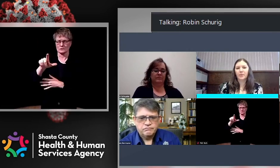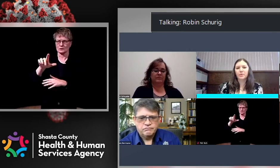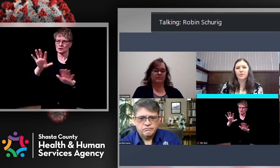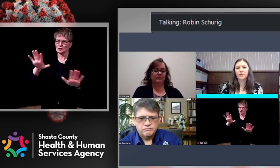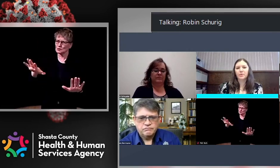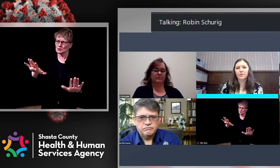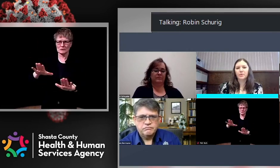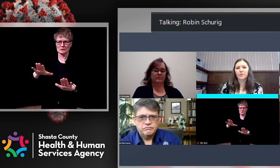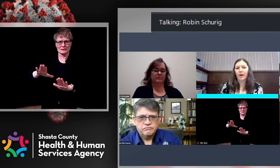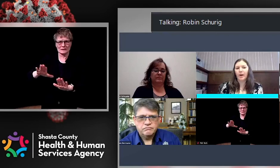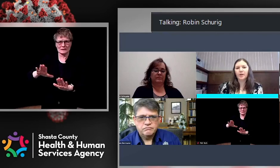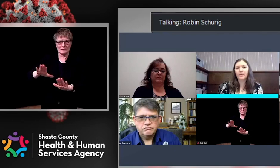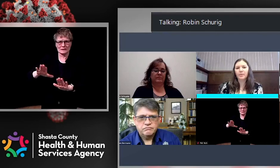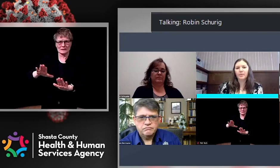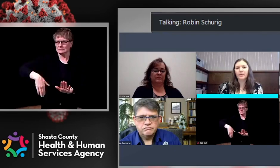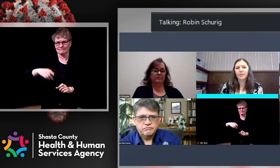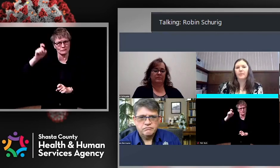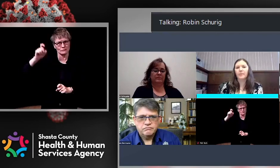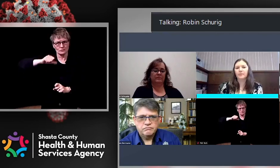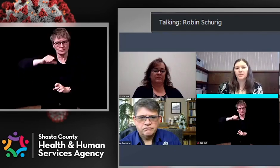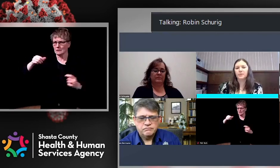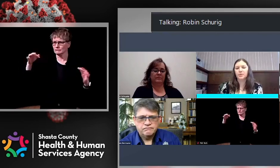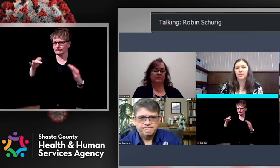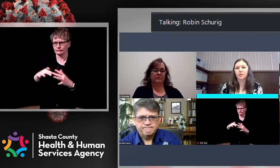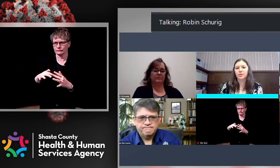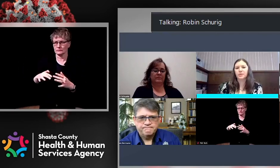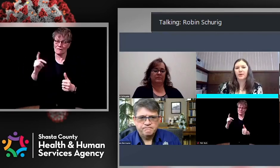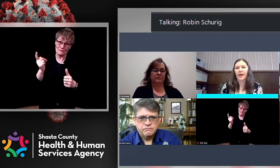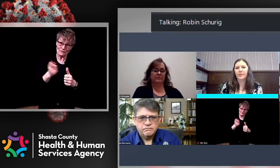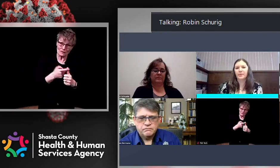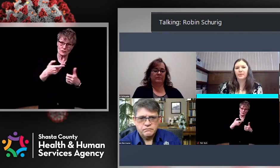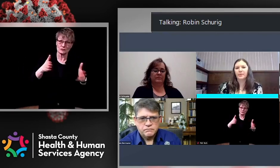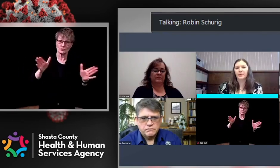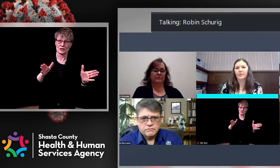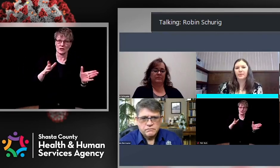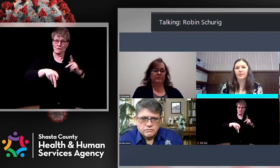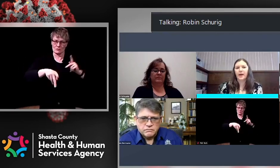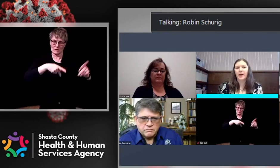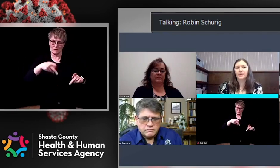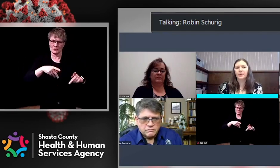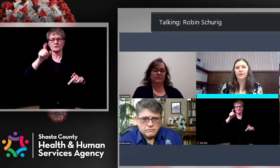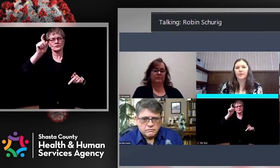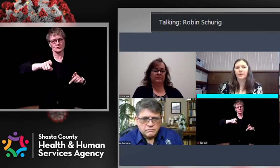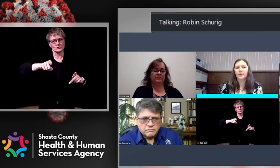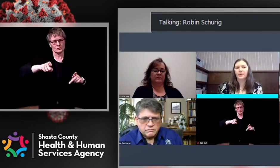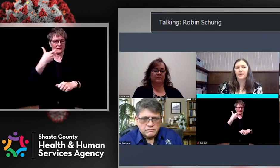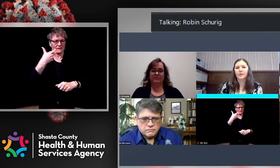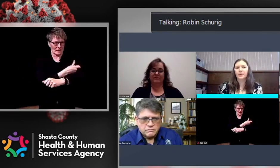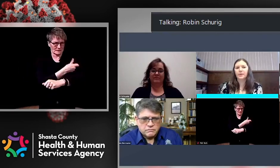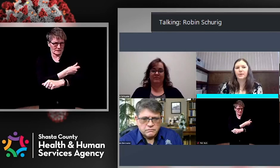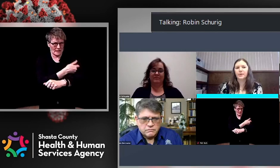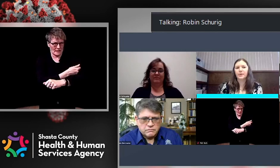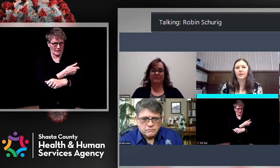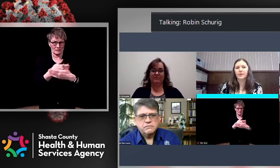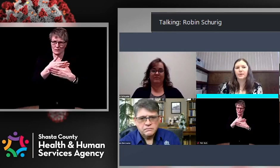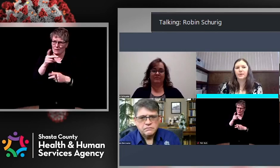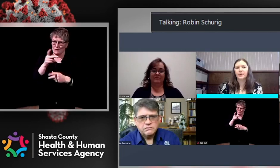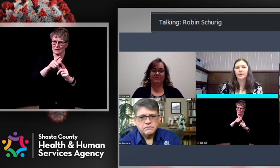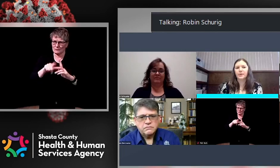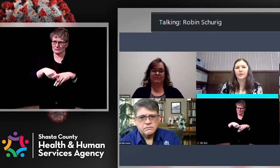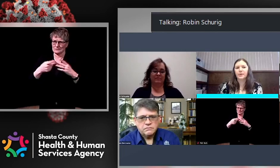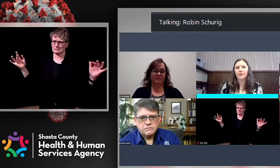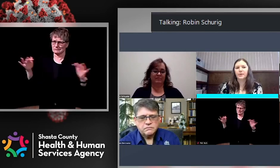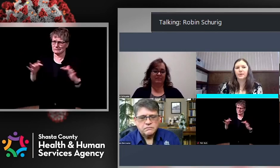the vaccine out to the general public before we would lift those restrictions around gatherings and things like that. So it's probably not going to be as soon as